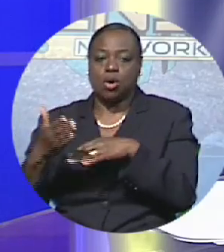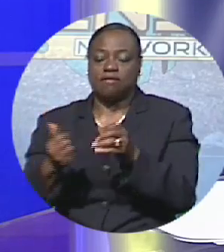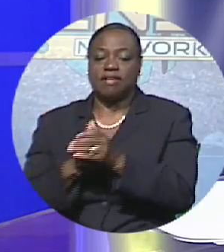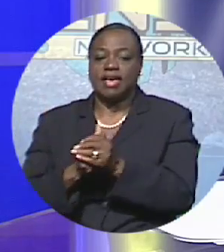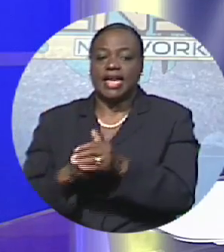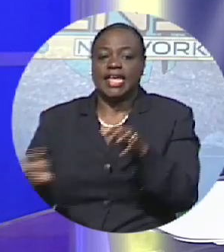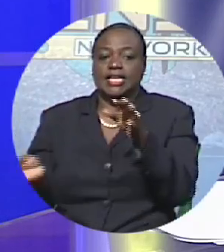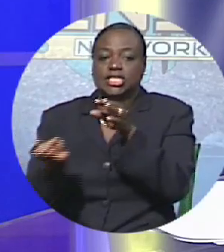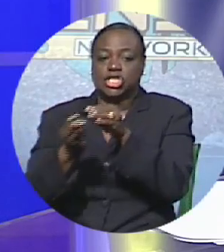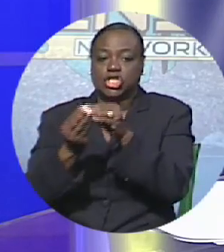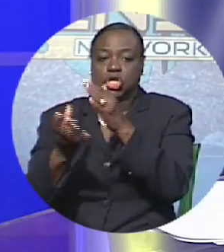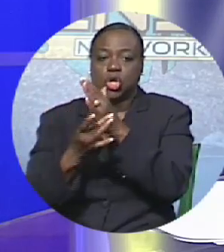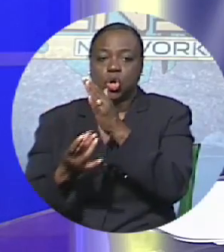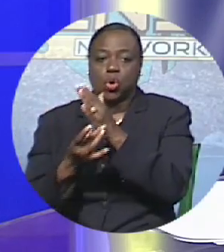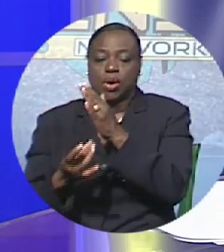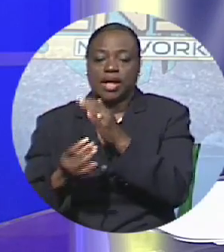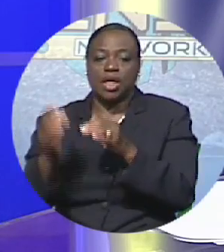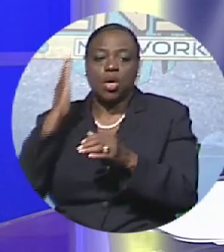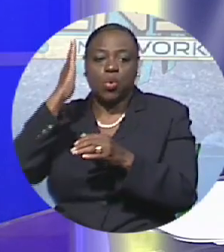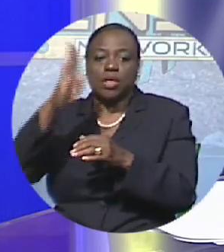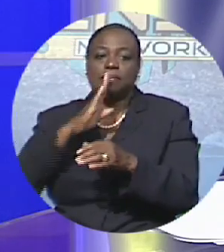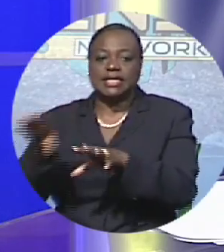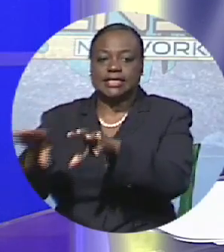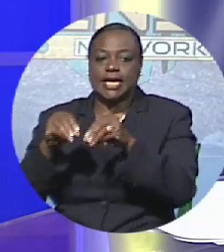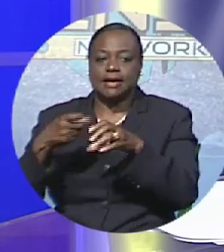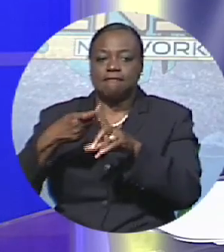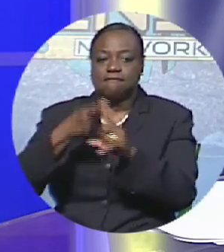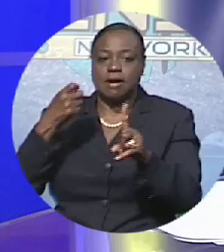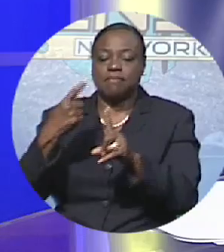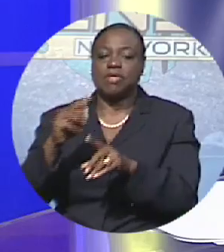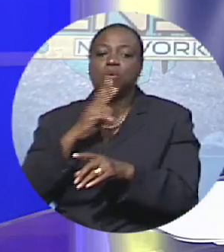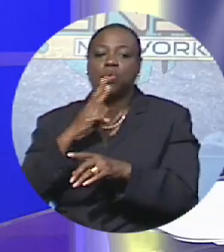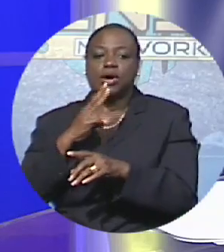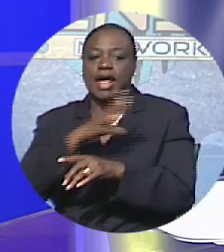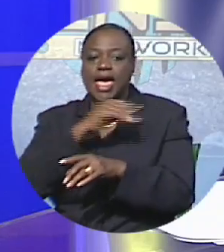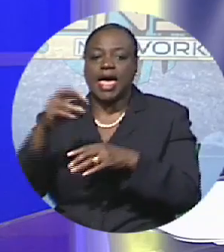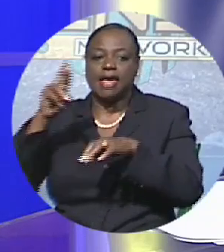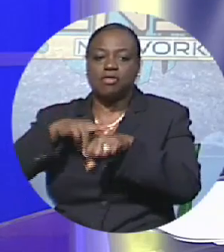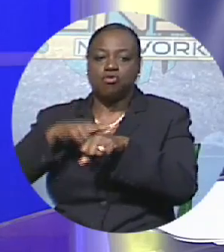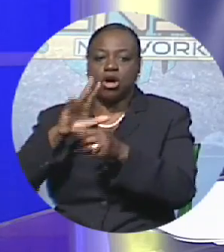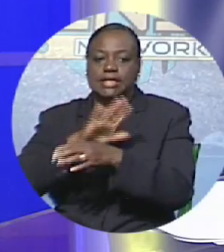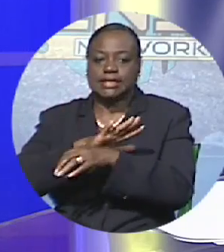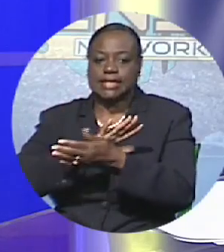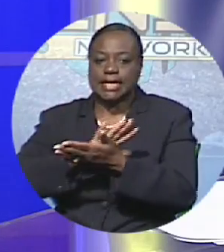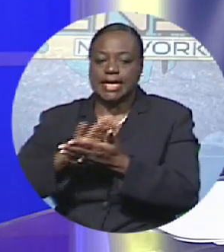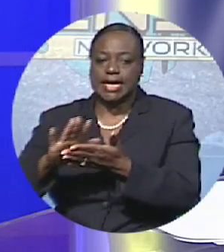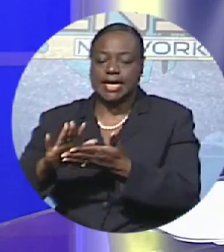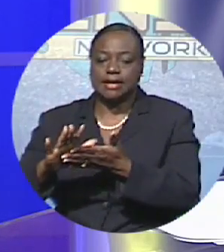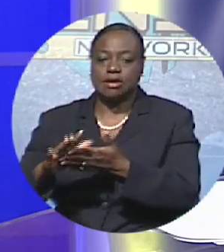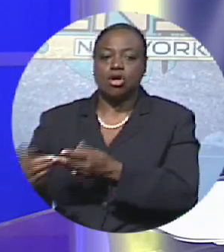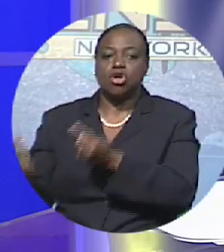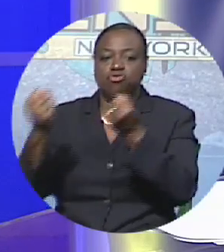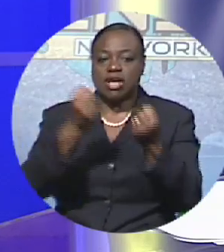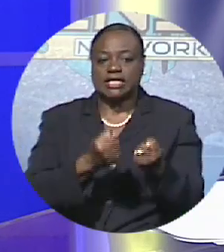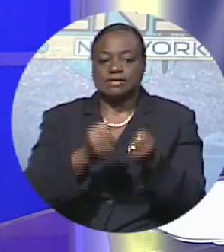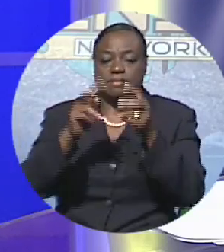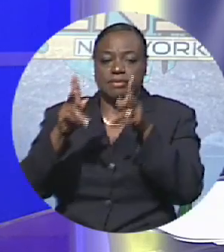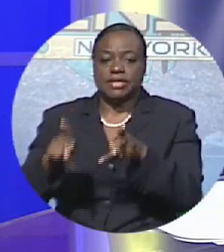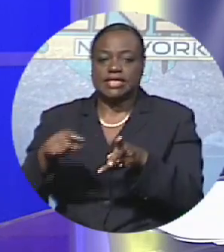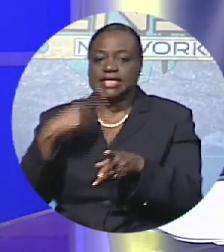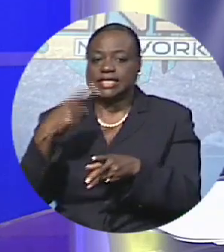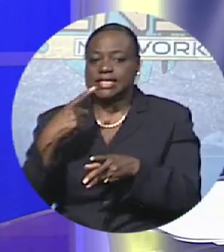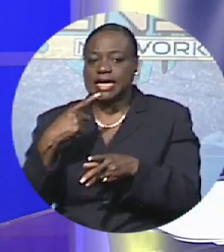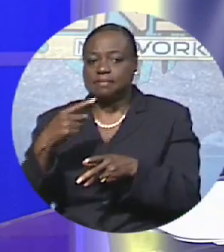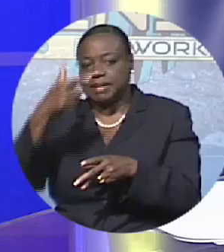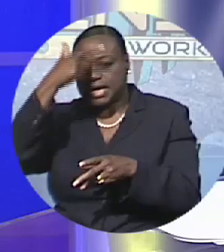of the breakwater and will be retrieved from the water, and the affected rocks will be cleaned. Transport officials claim that due to potential adverse